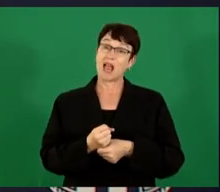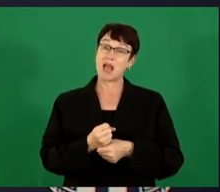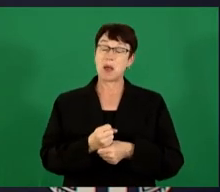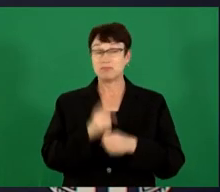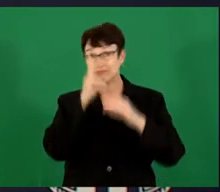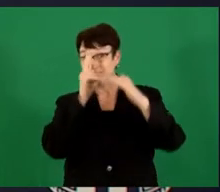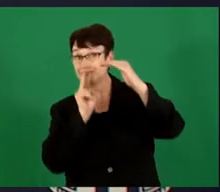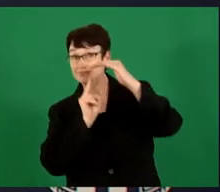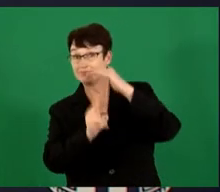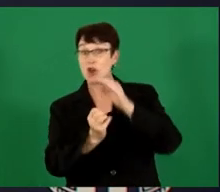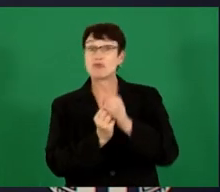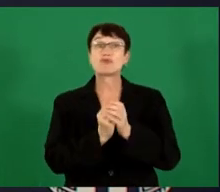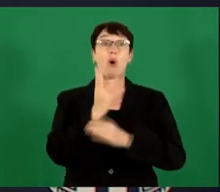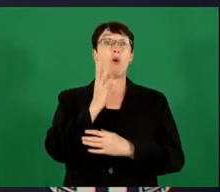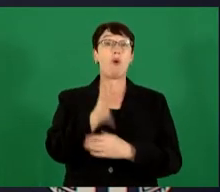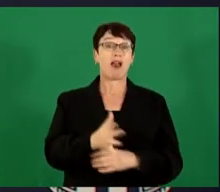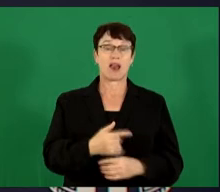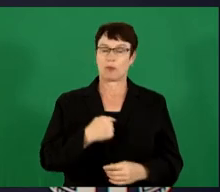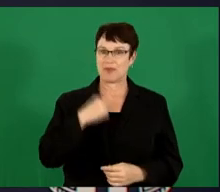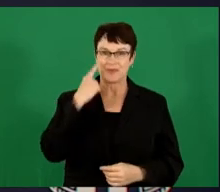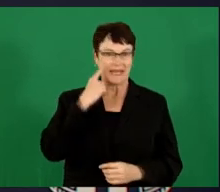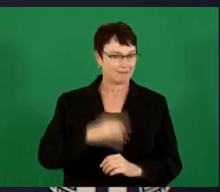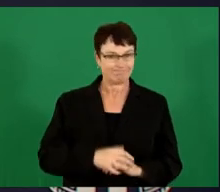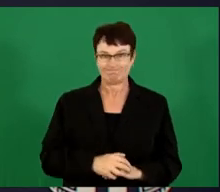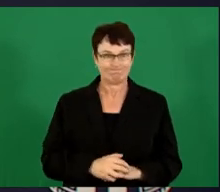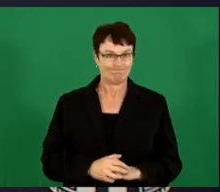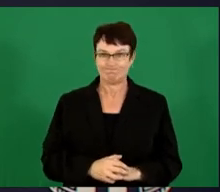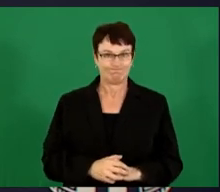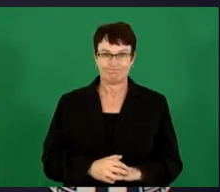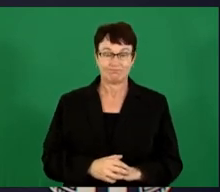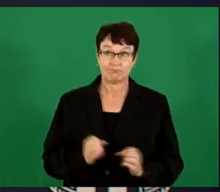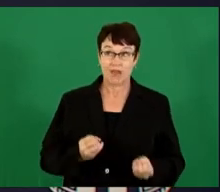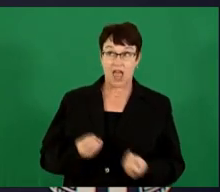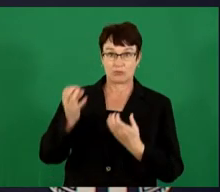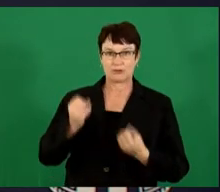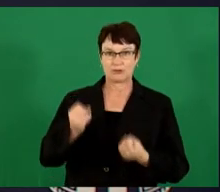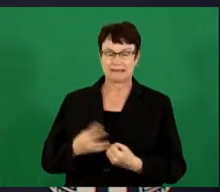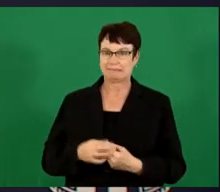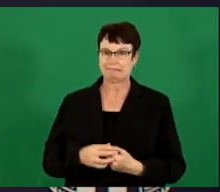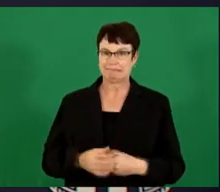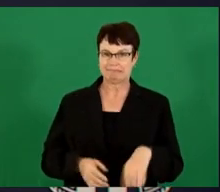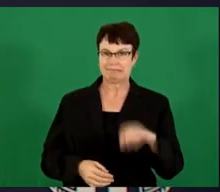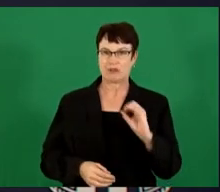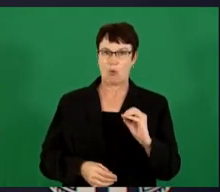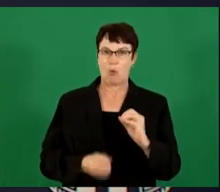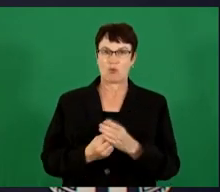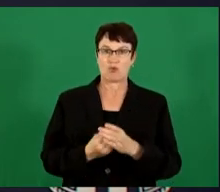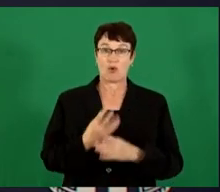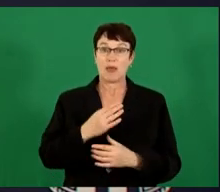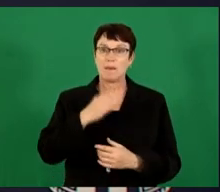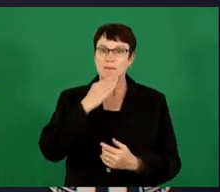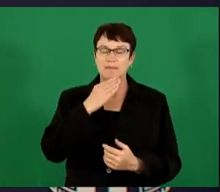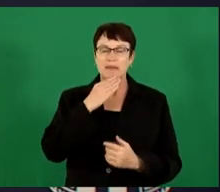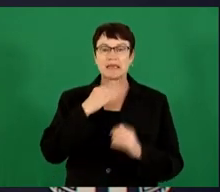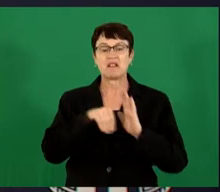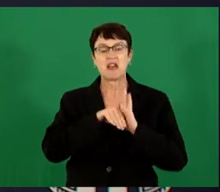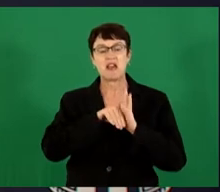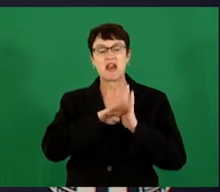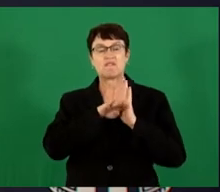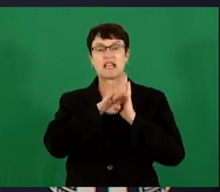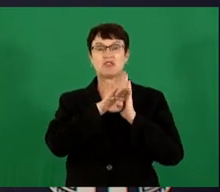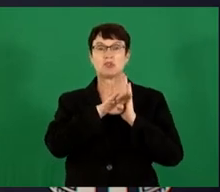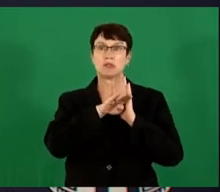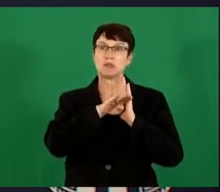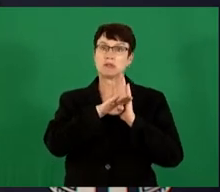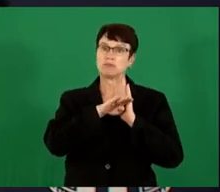gap around zero, implying little positive or negative impact on inflation from